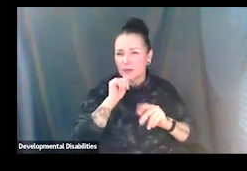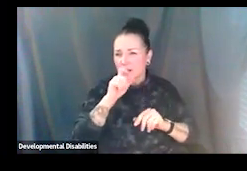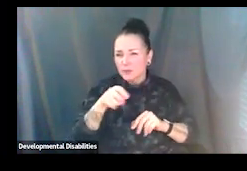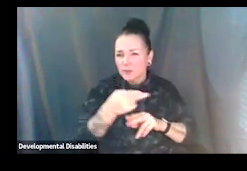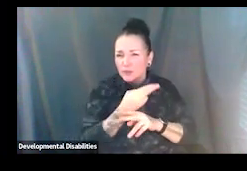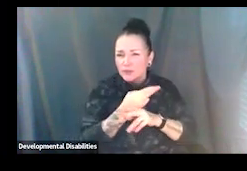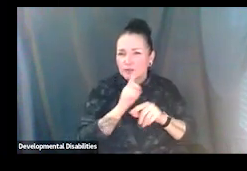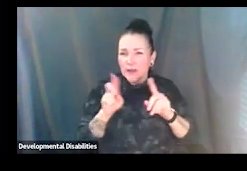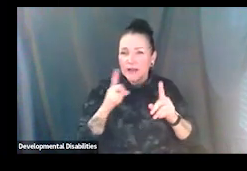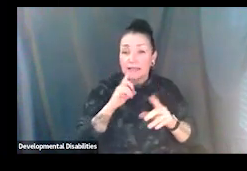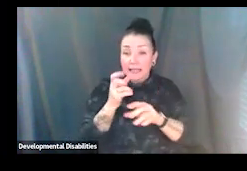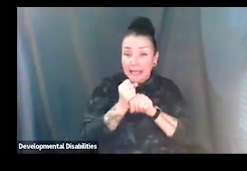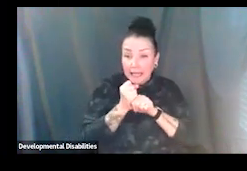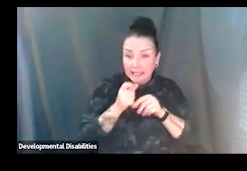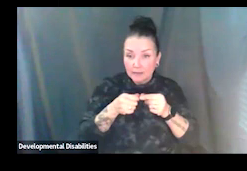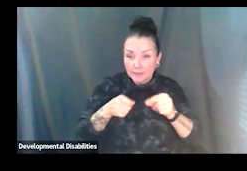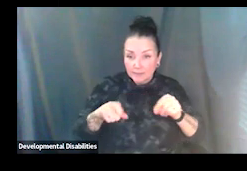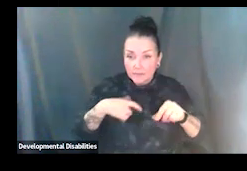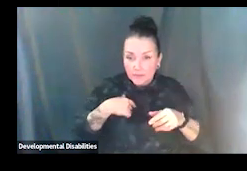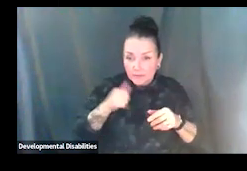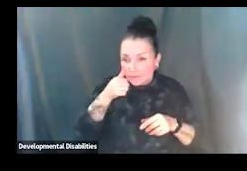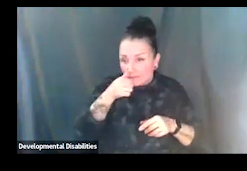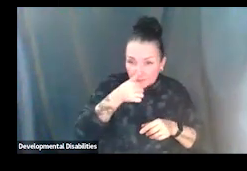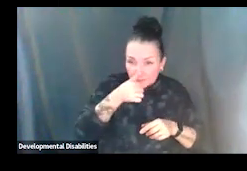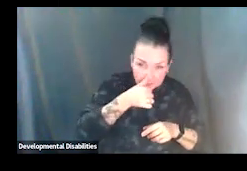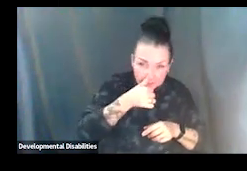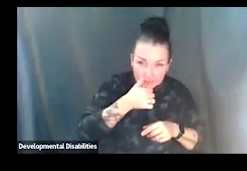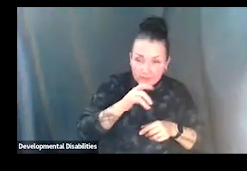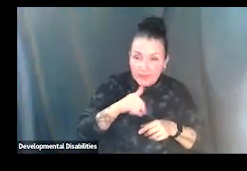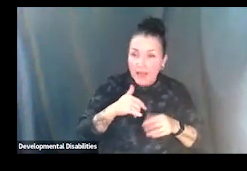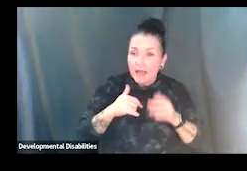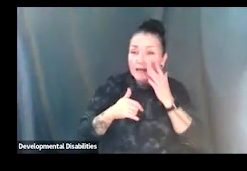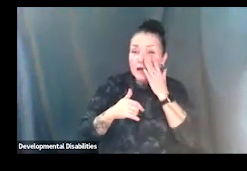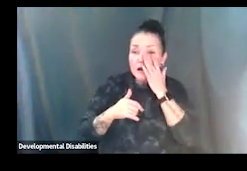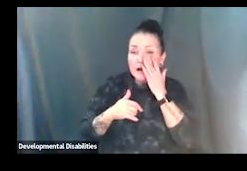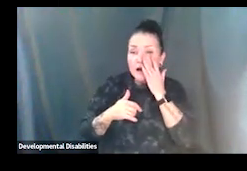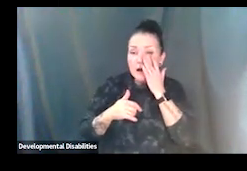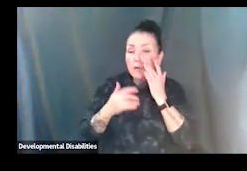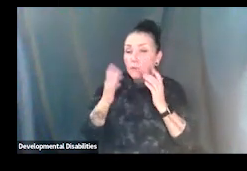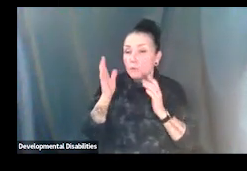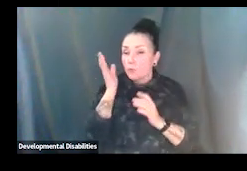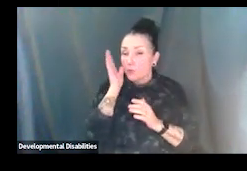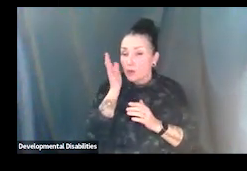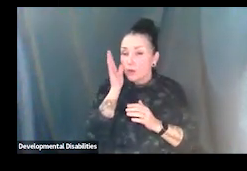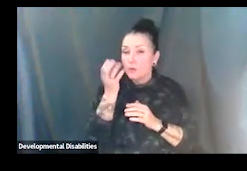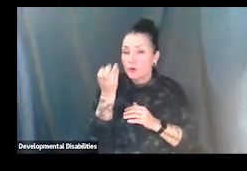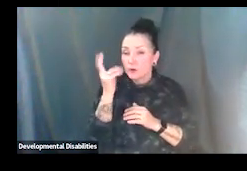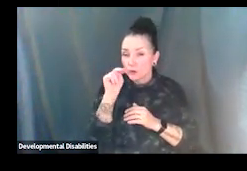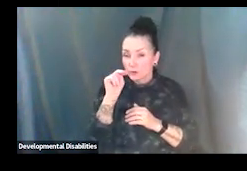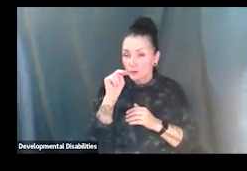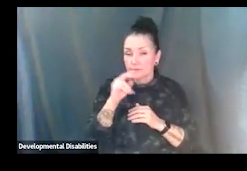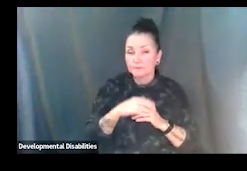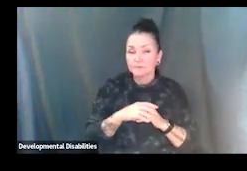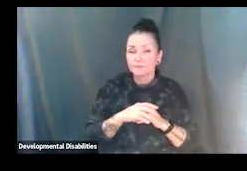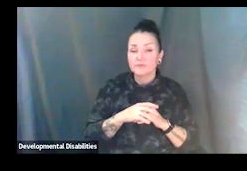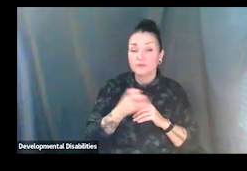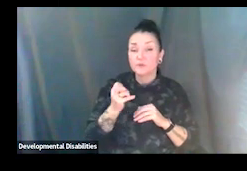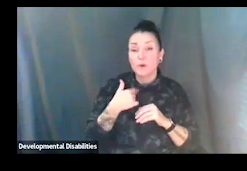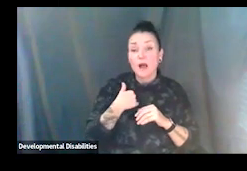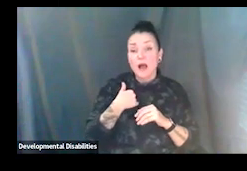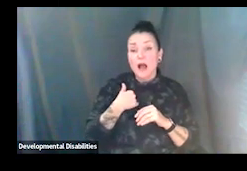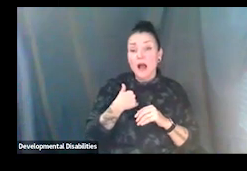has panned out. So I typically have told patients that they cannot open the atomoxetine, but I'd be interested to hear other